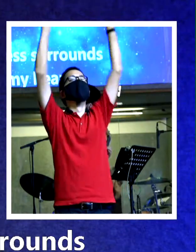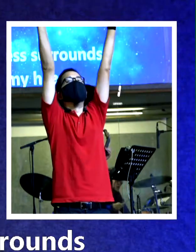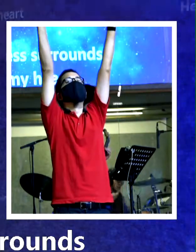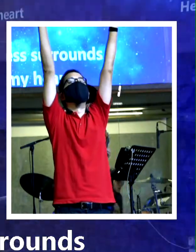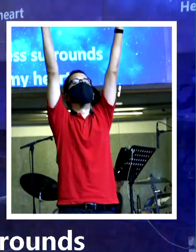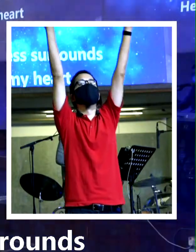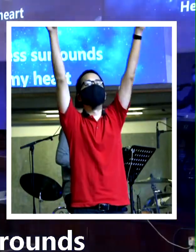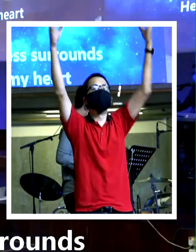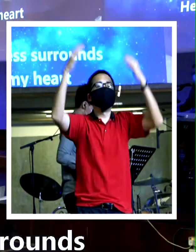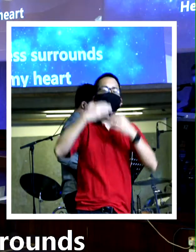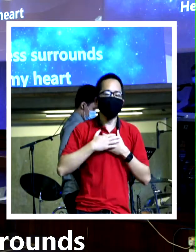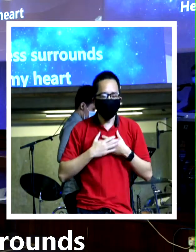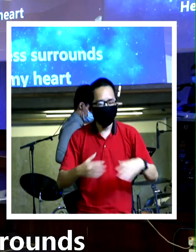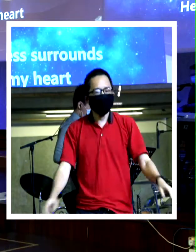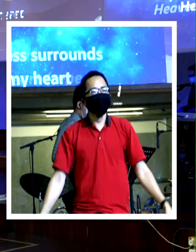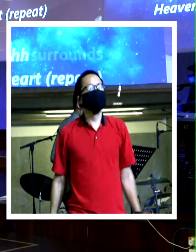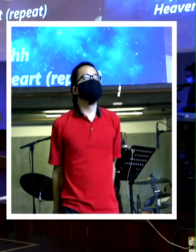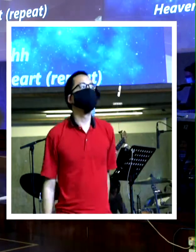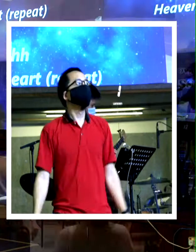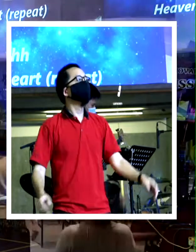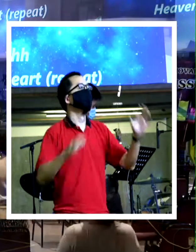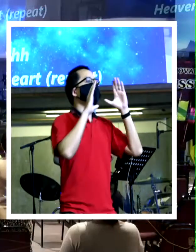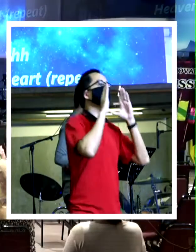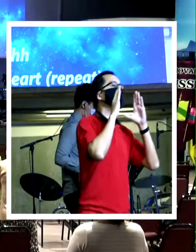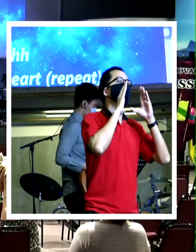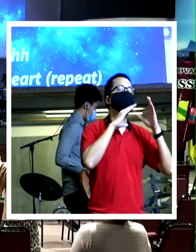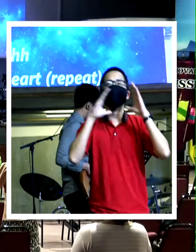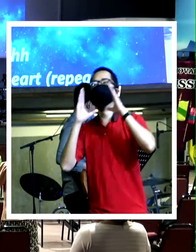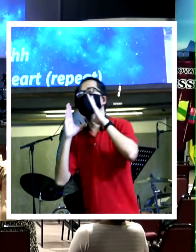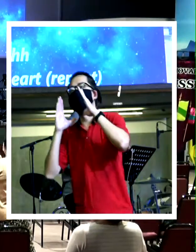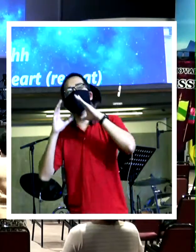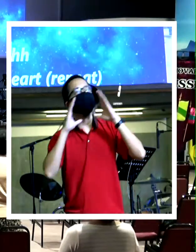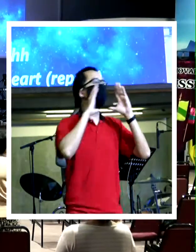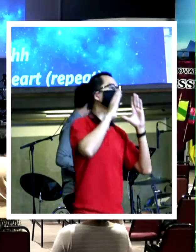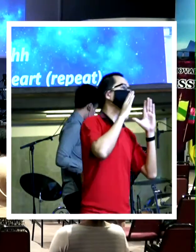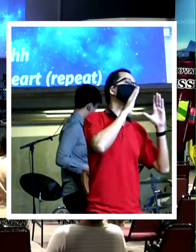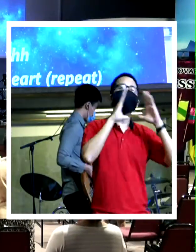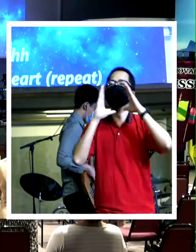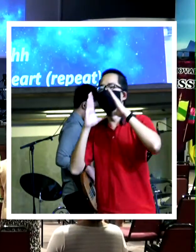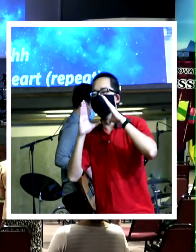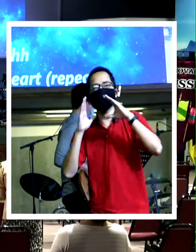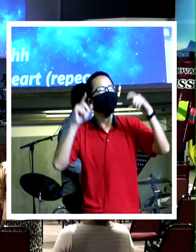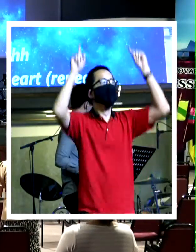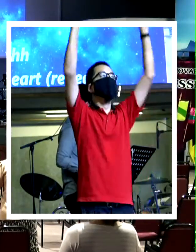sing, heaven is in my heart. And oh, oh, oh,